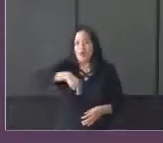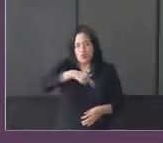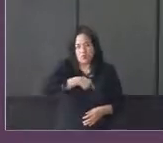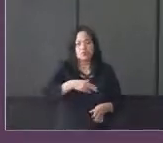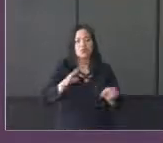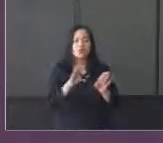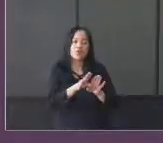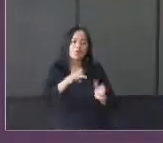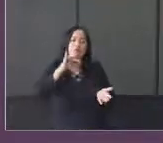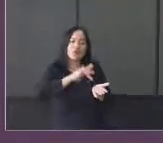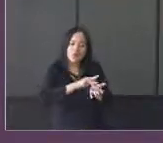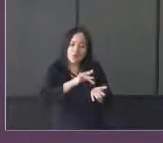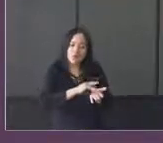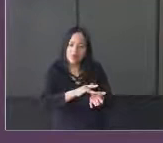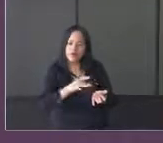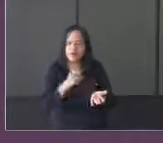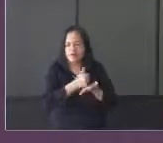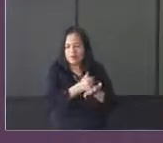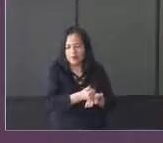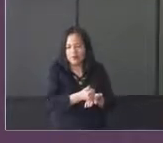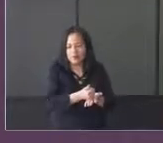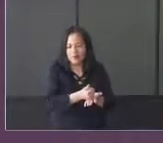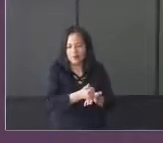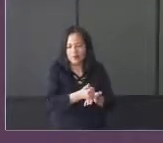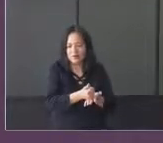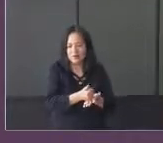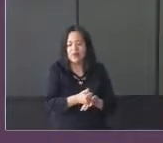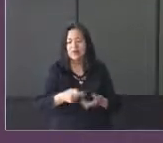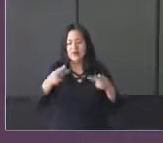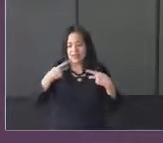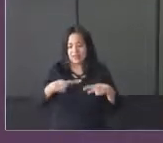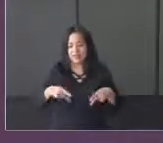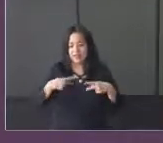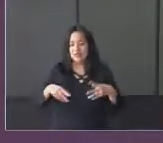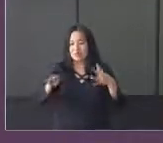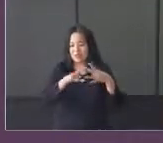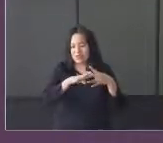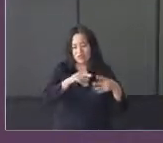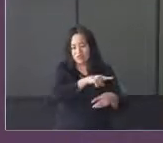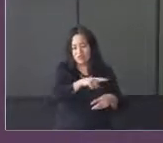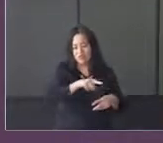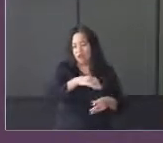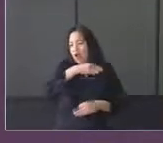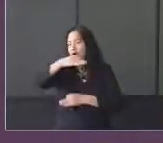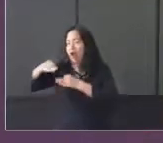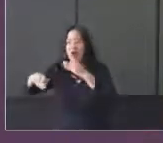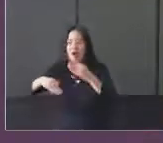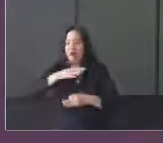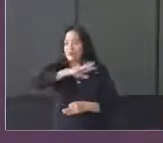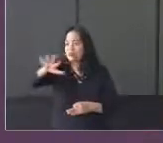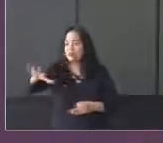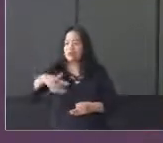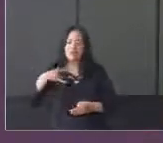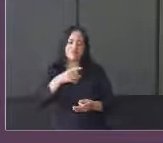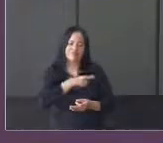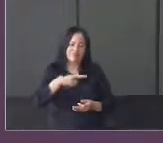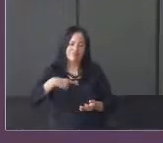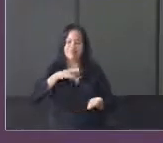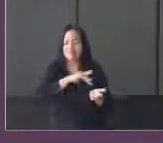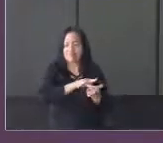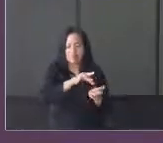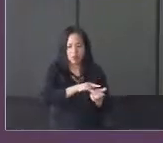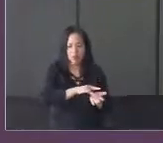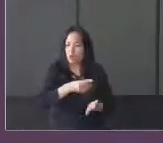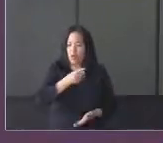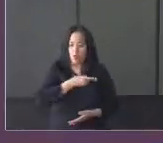this perspective, and with this perspective, understand that the attention of migrants is everyone's task. It's